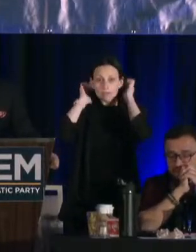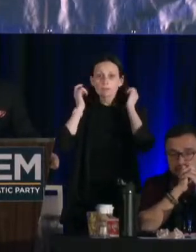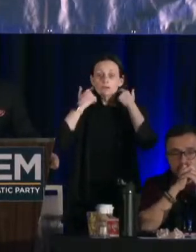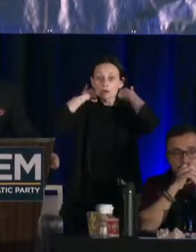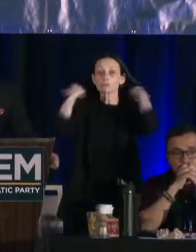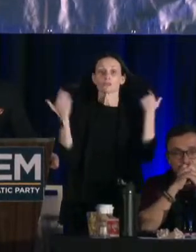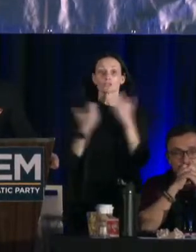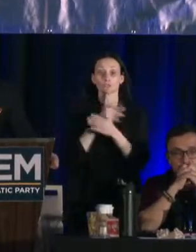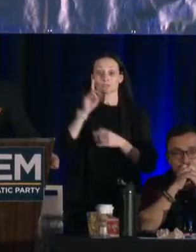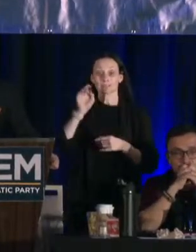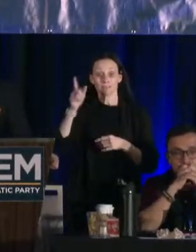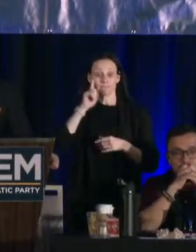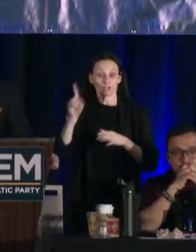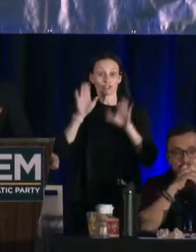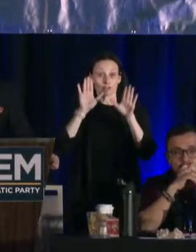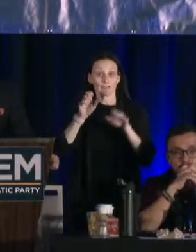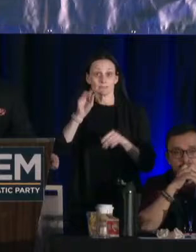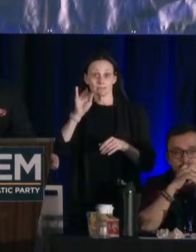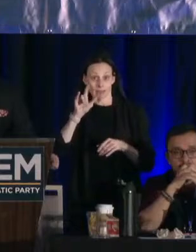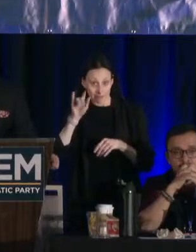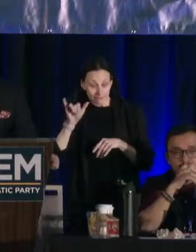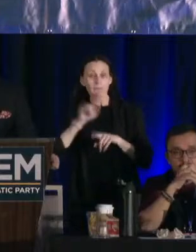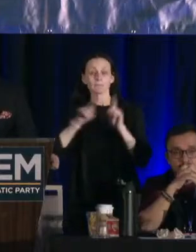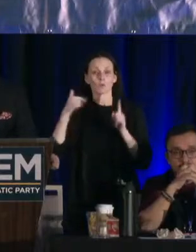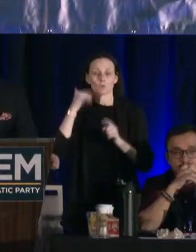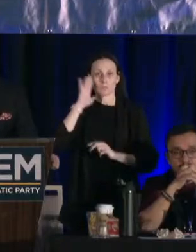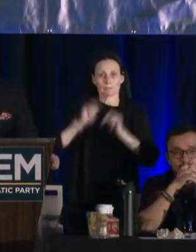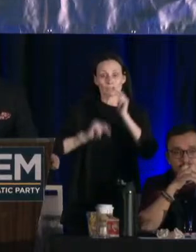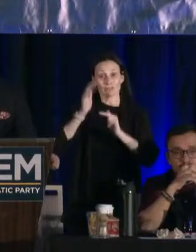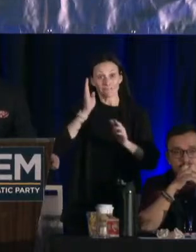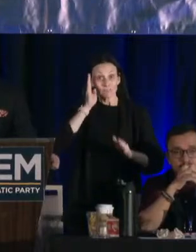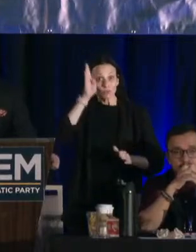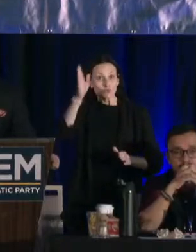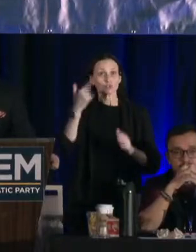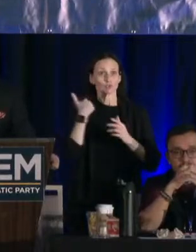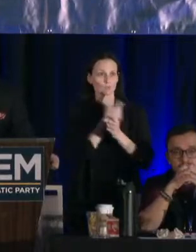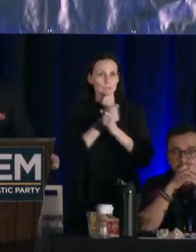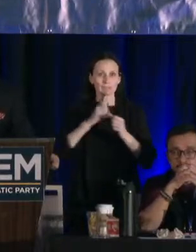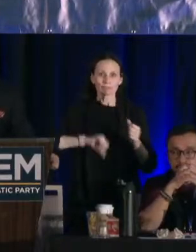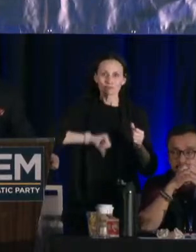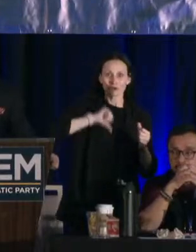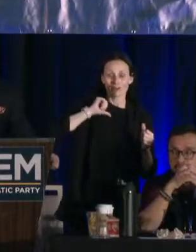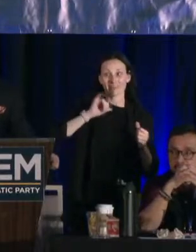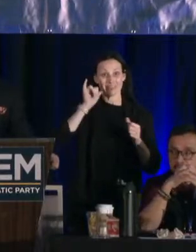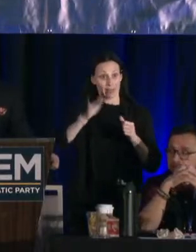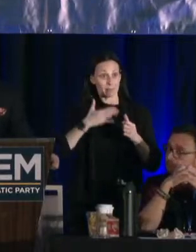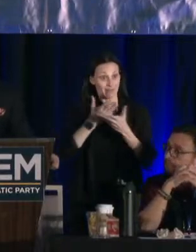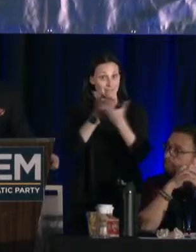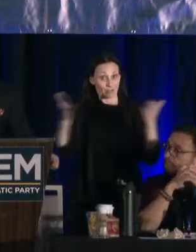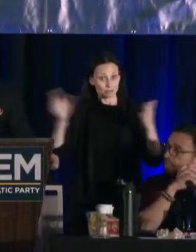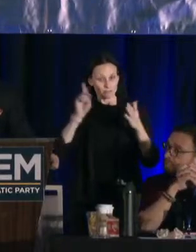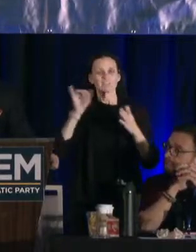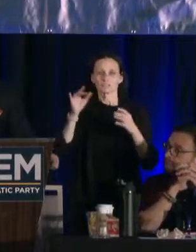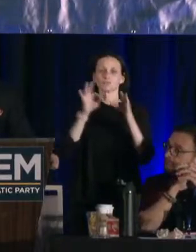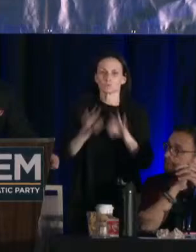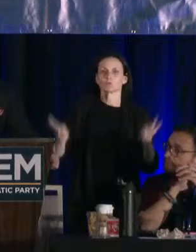New Deal and the Great Societies, but we will build a future we can be proud of. And that, my fellow Democrats, is worth fighting